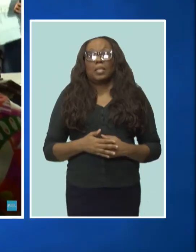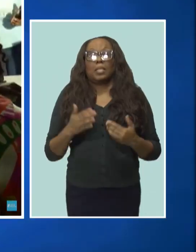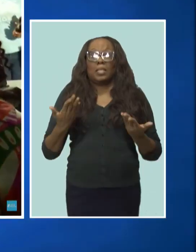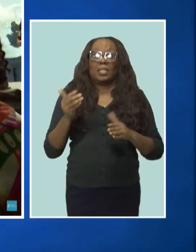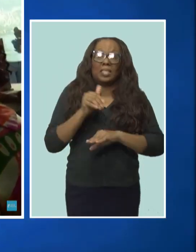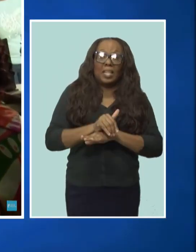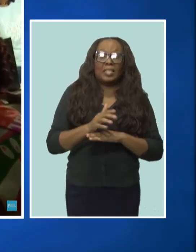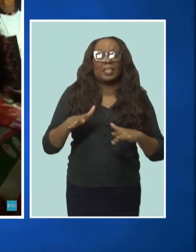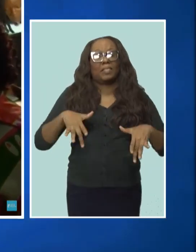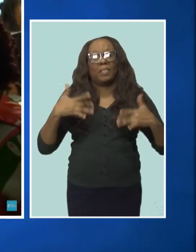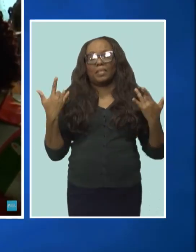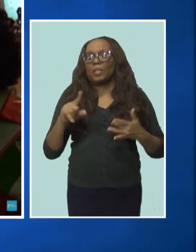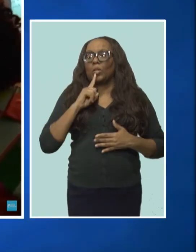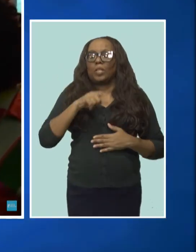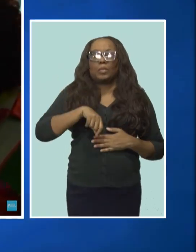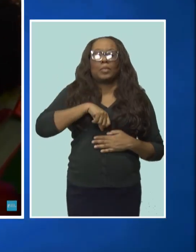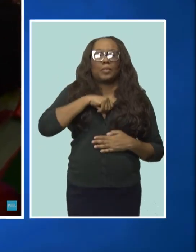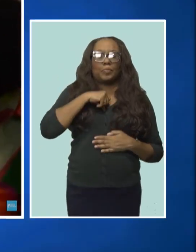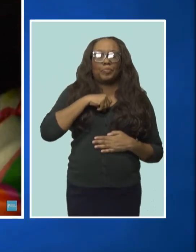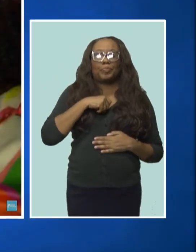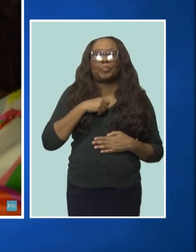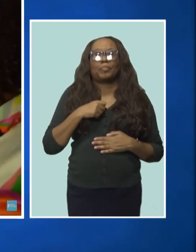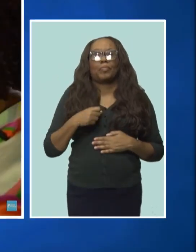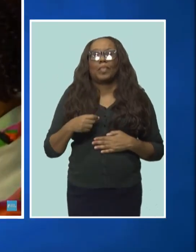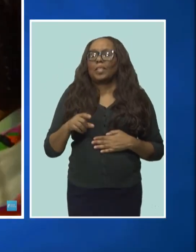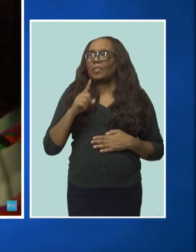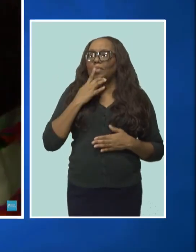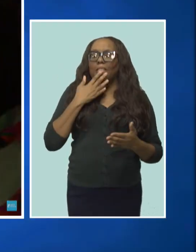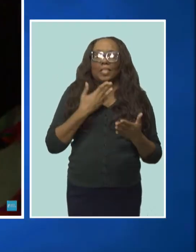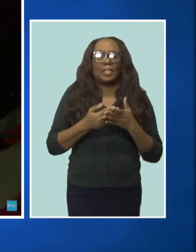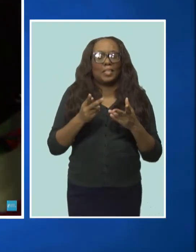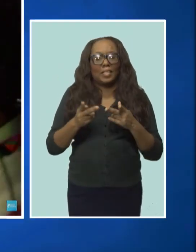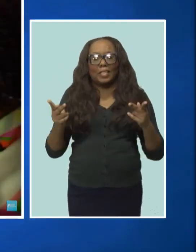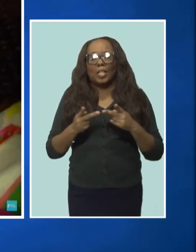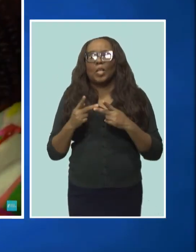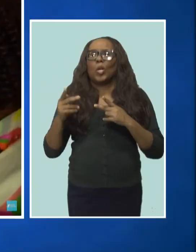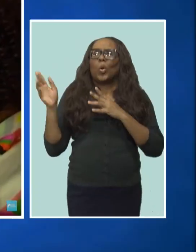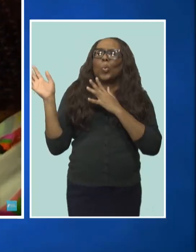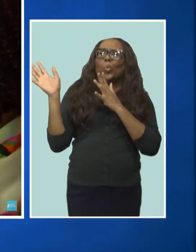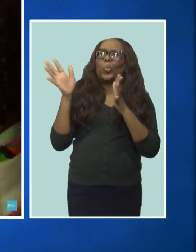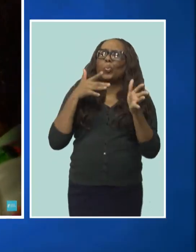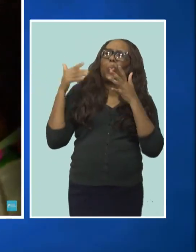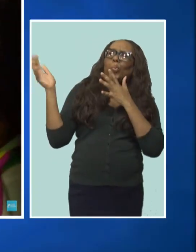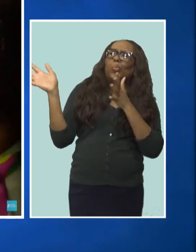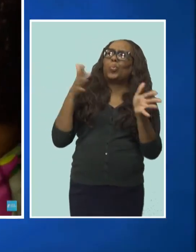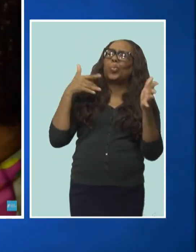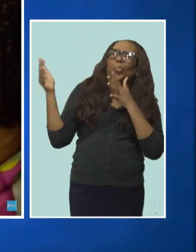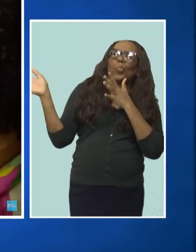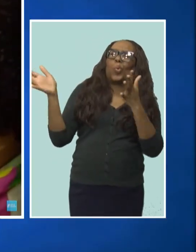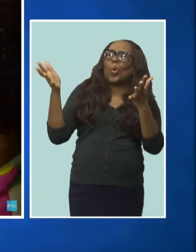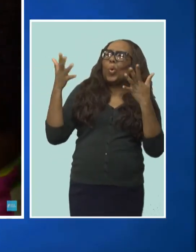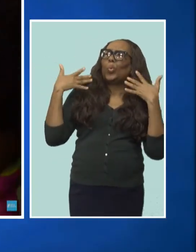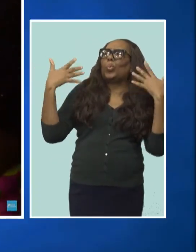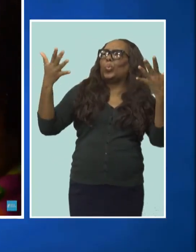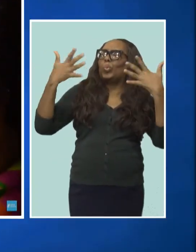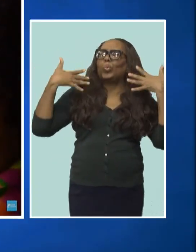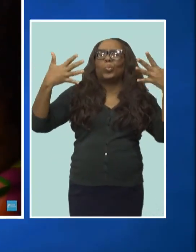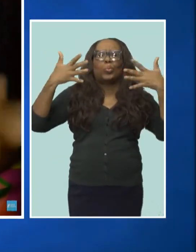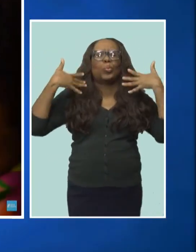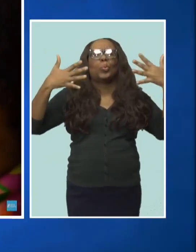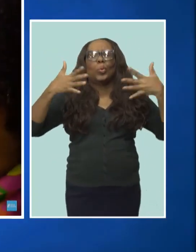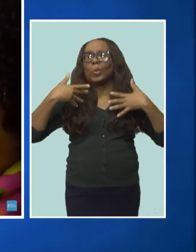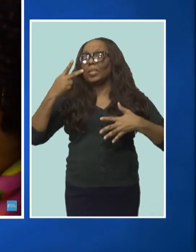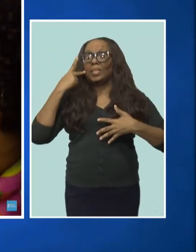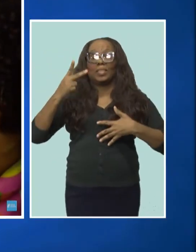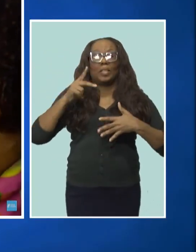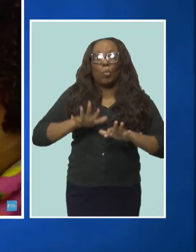I'm so proud of it. You couldn't want a better location, breezy. Look across and you're still seeing the white caps on the waves. La Kinlan, you're